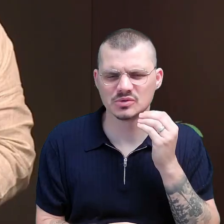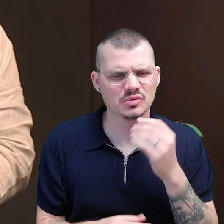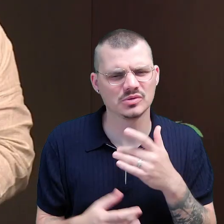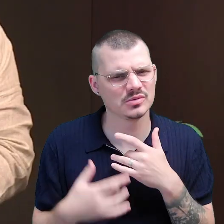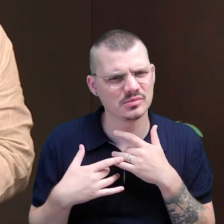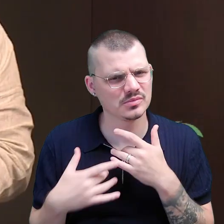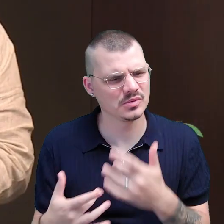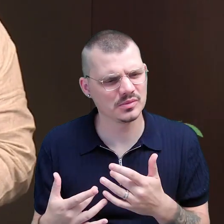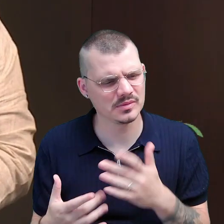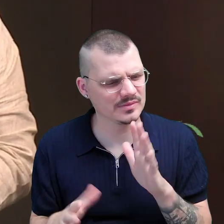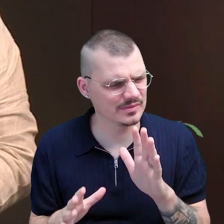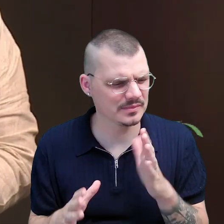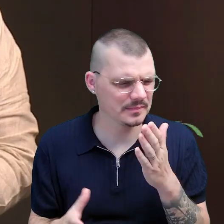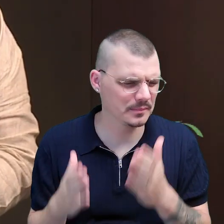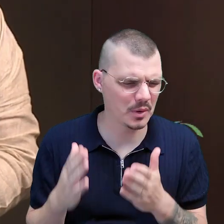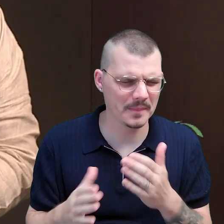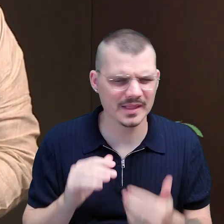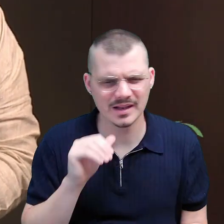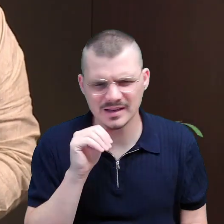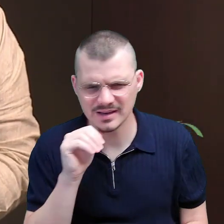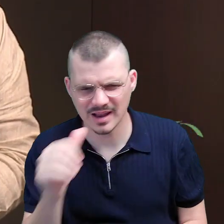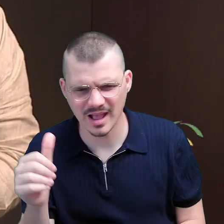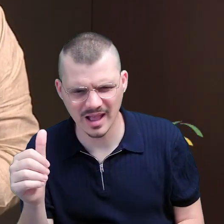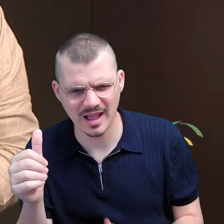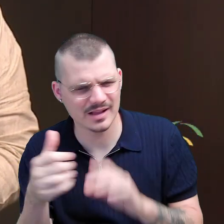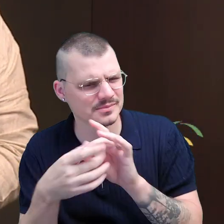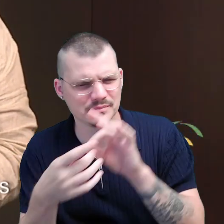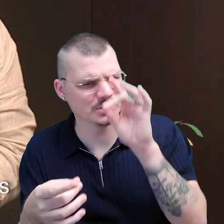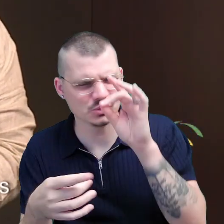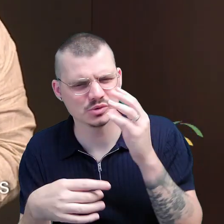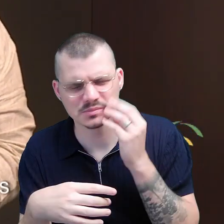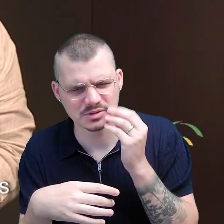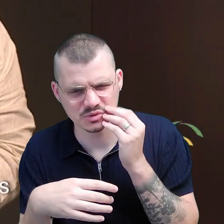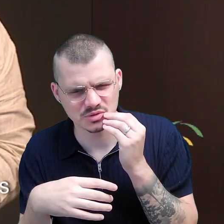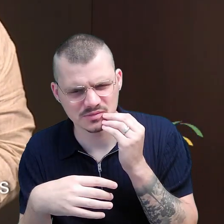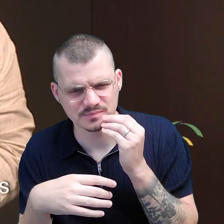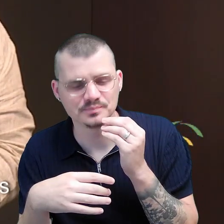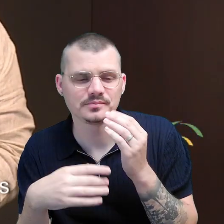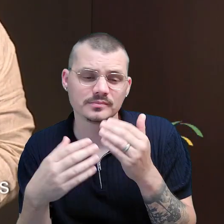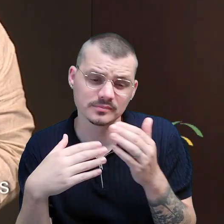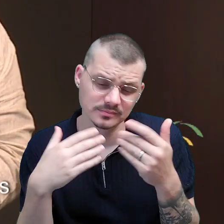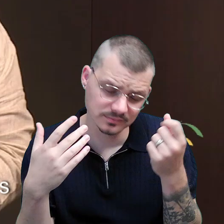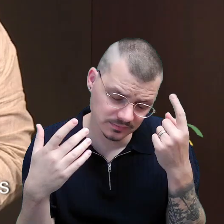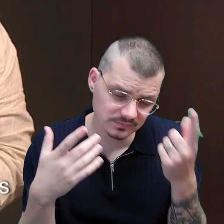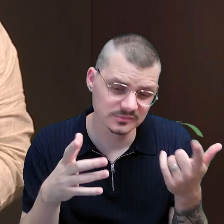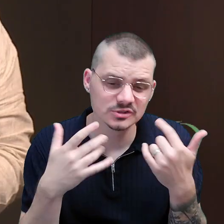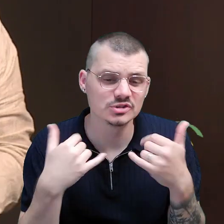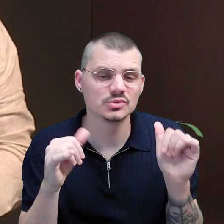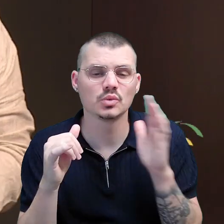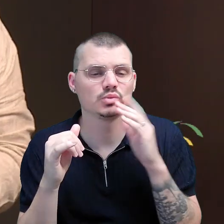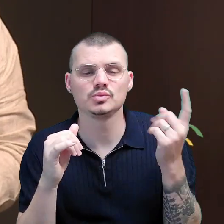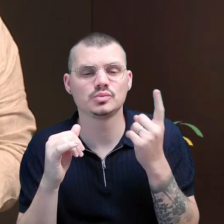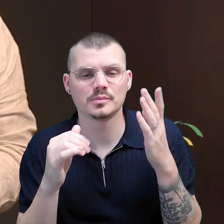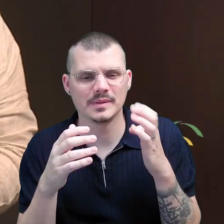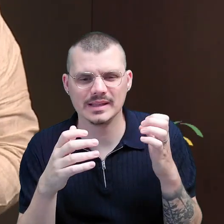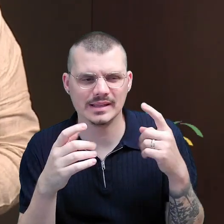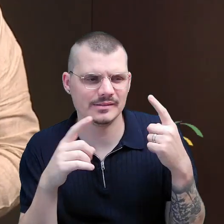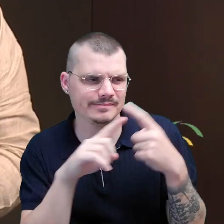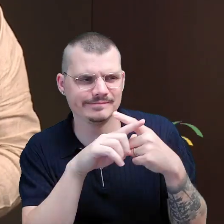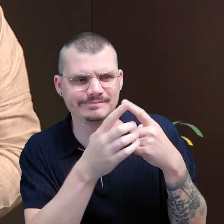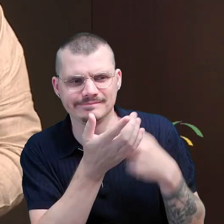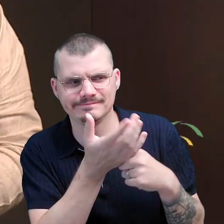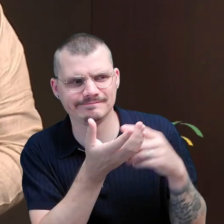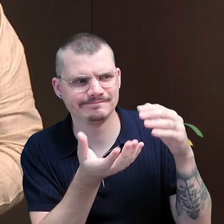So it's typically probably not a spiritual experience, although there's still, of course, going to always